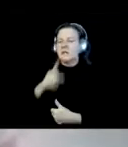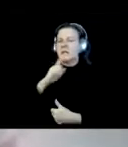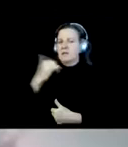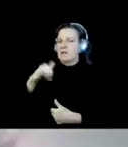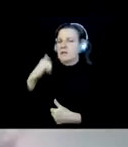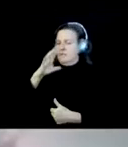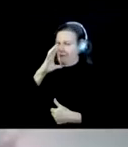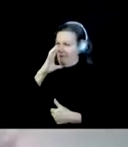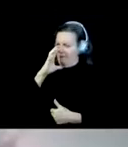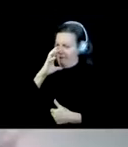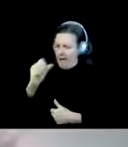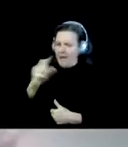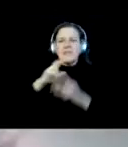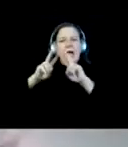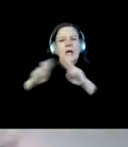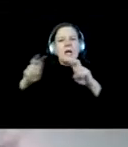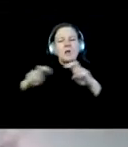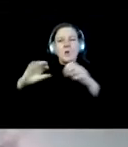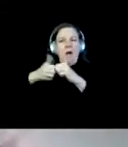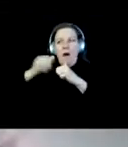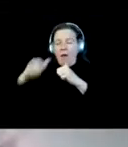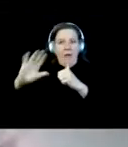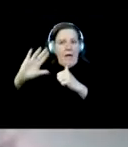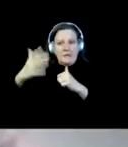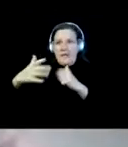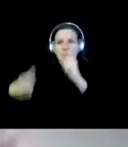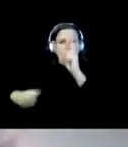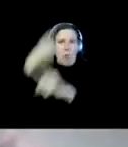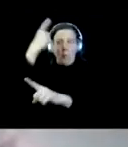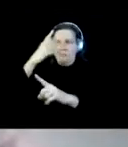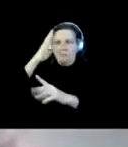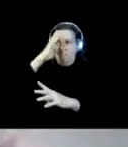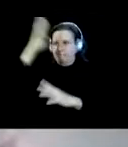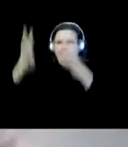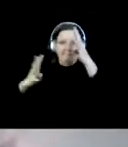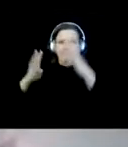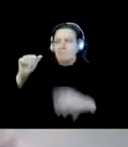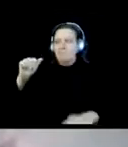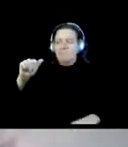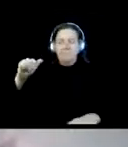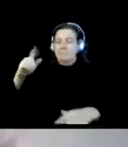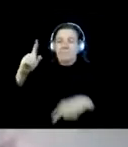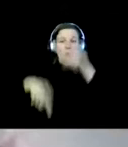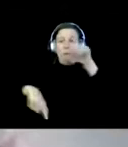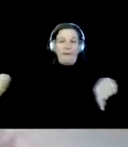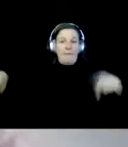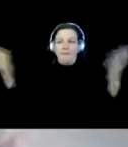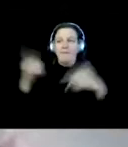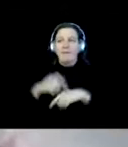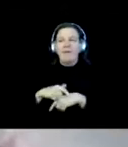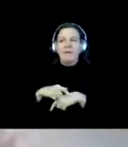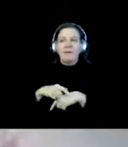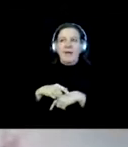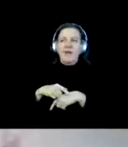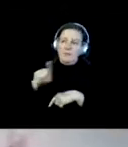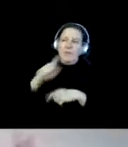kind of arbitrariness of that, and it just kind of evokes the arbitrariness of all value, I guess. But